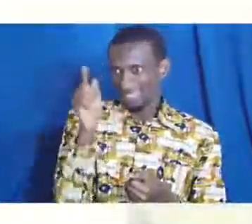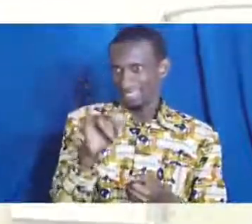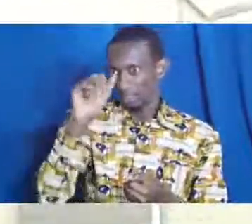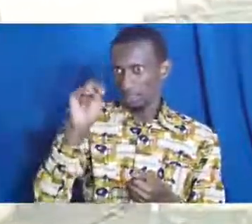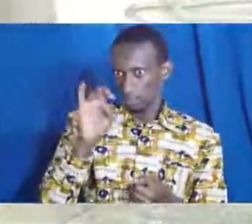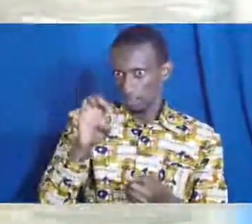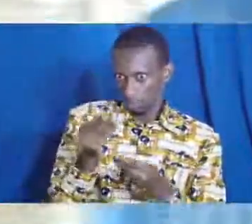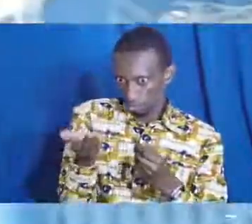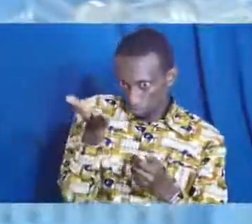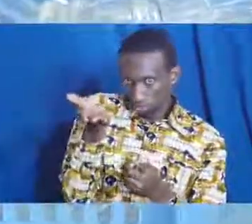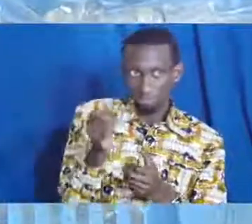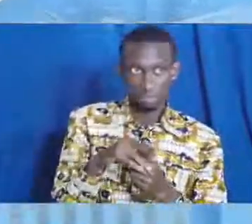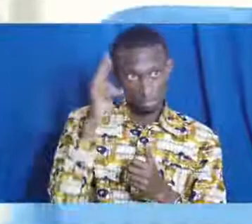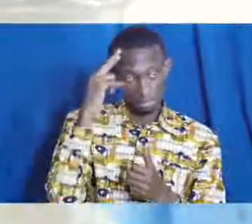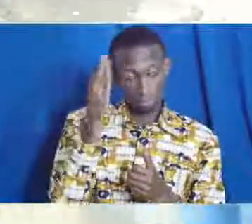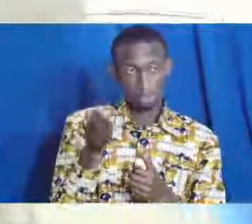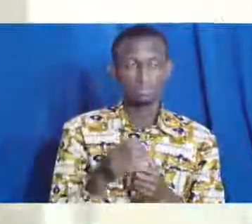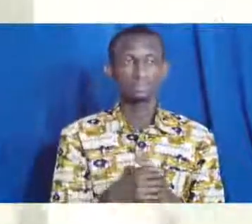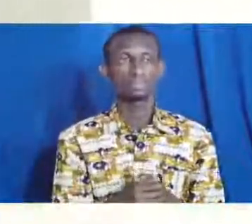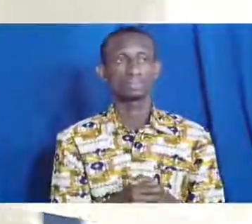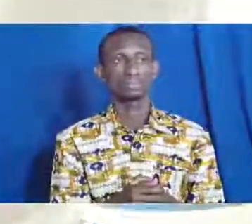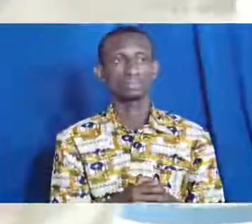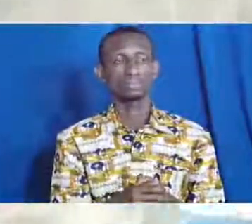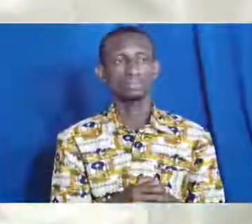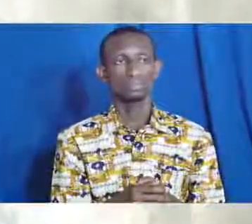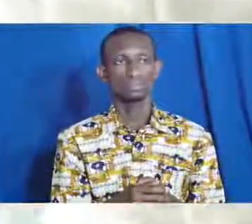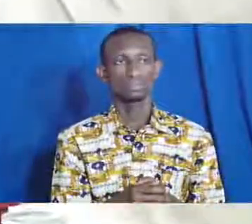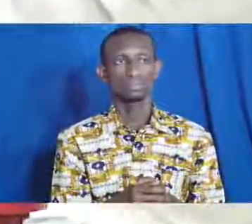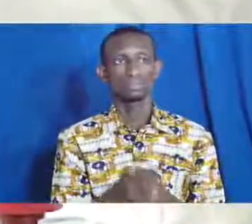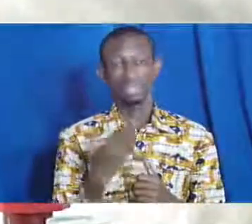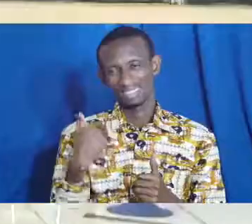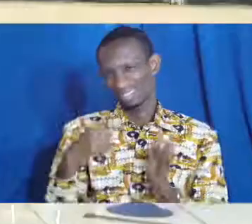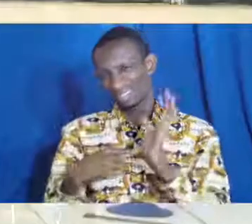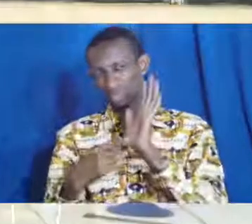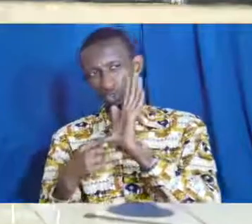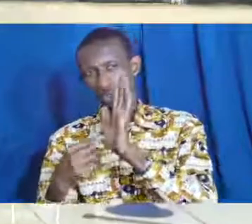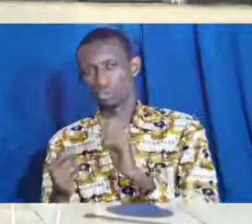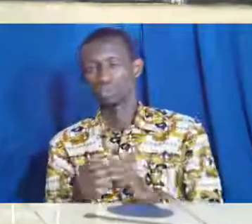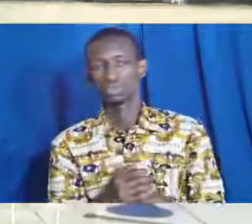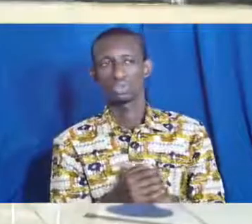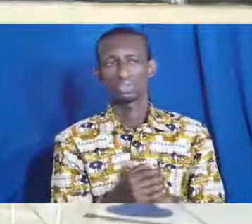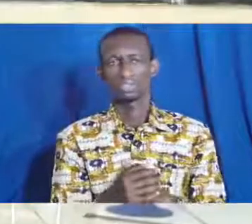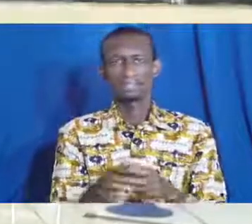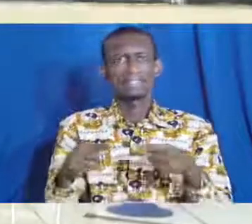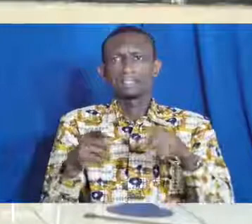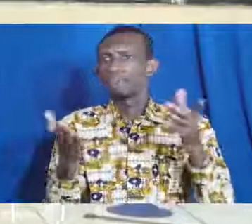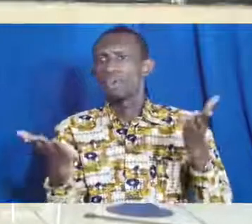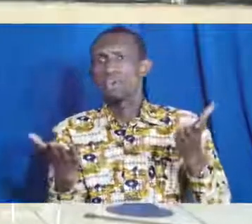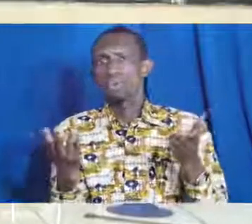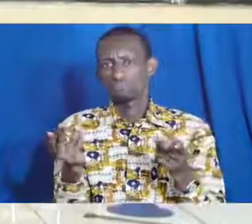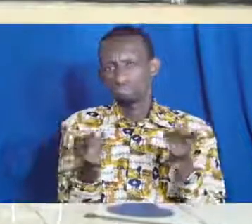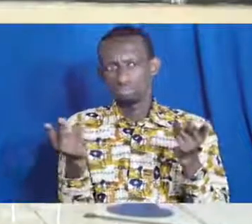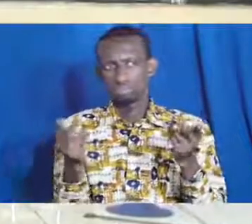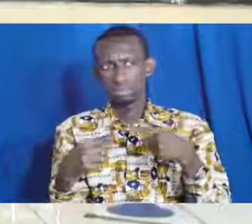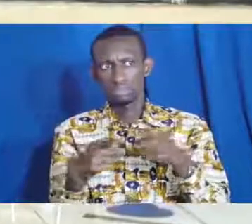solution. Remember? So I'm just trying to show you what the difference between this and this